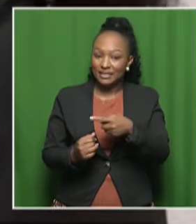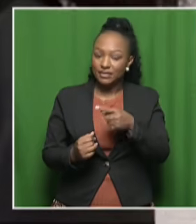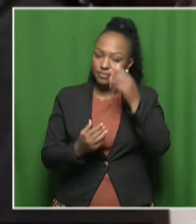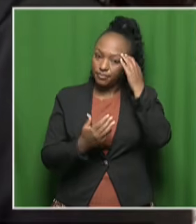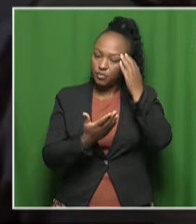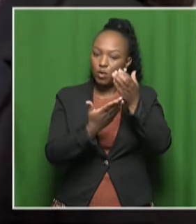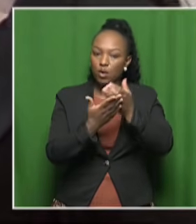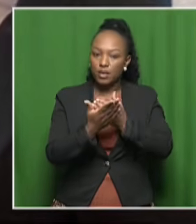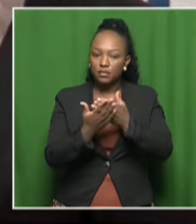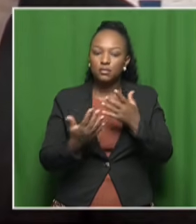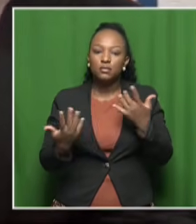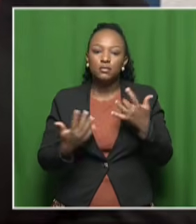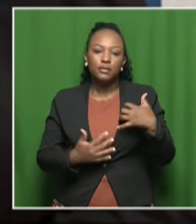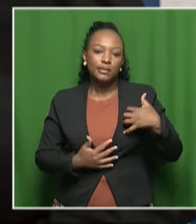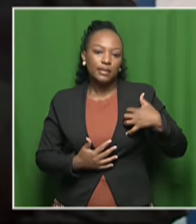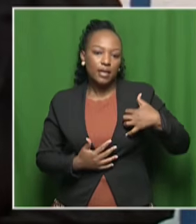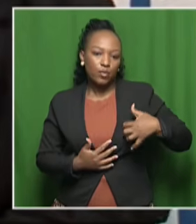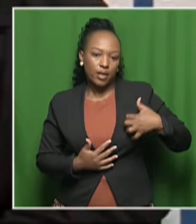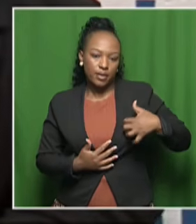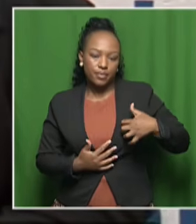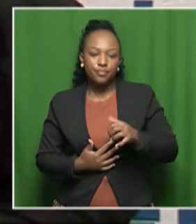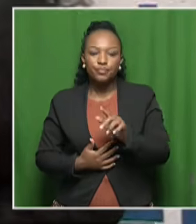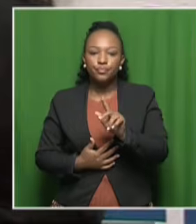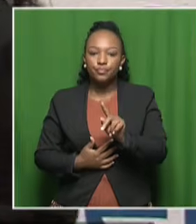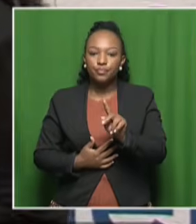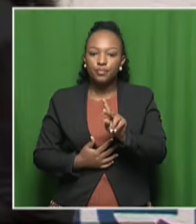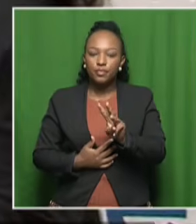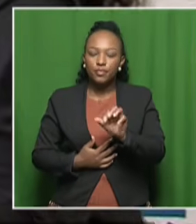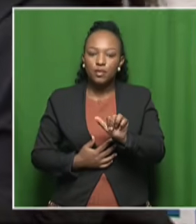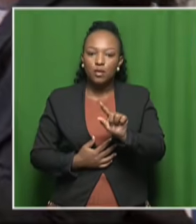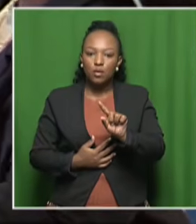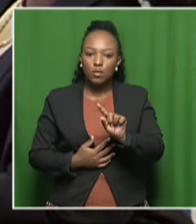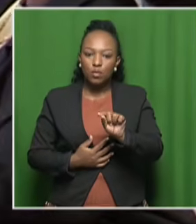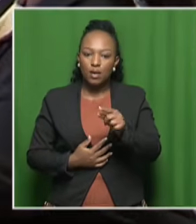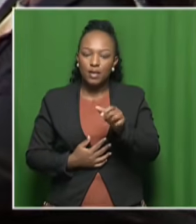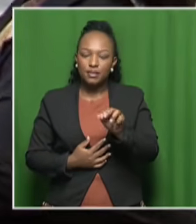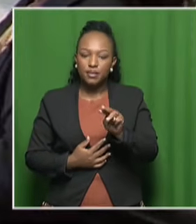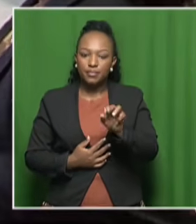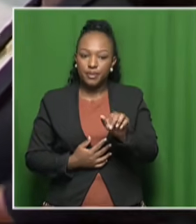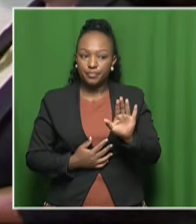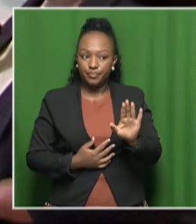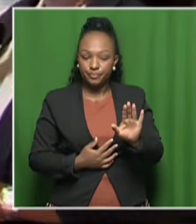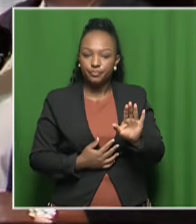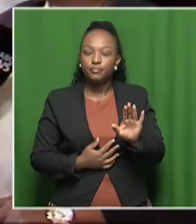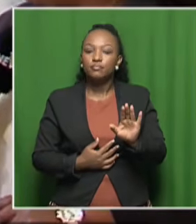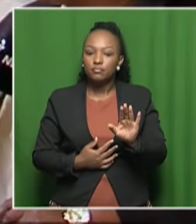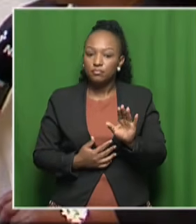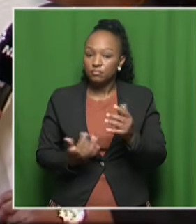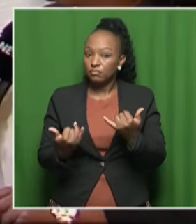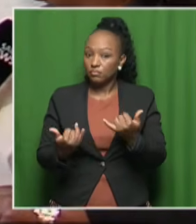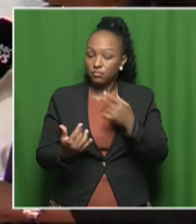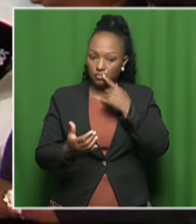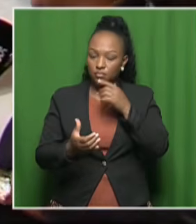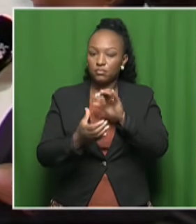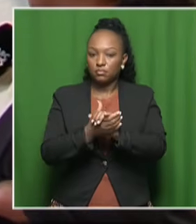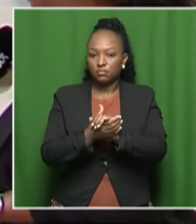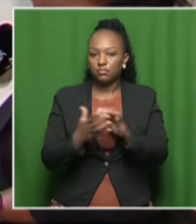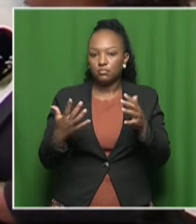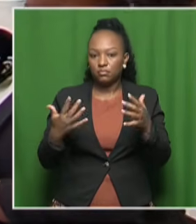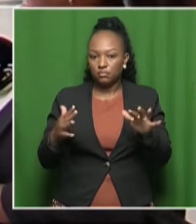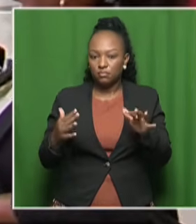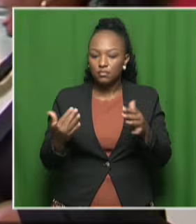in Ekurhuleni. We are in Guatemala, to be exact. And as promised earlier on, we said we will be bringing you here to